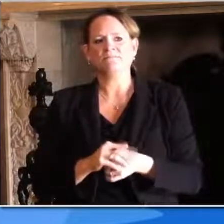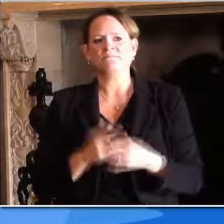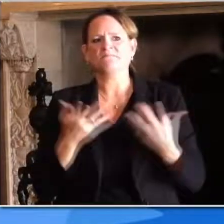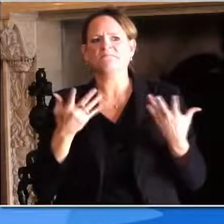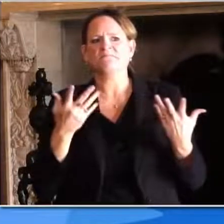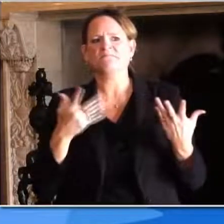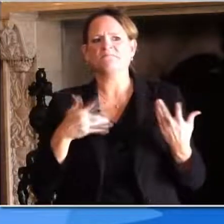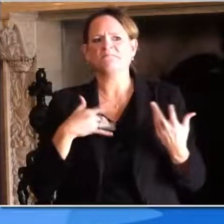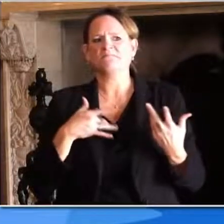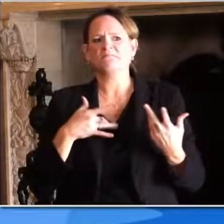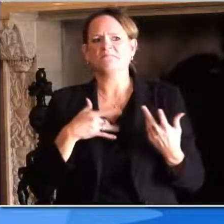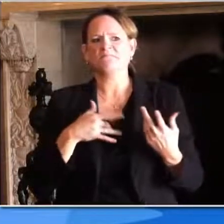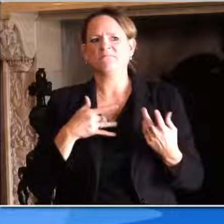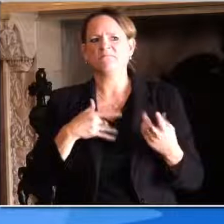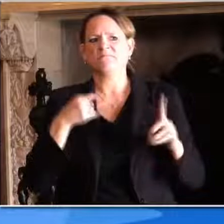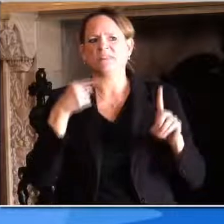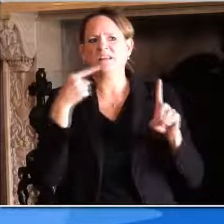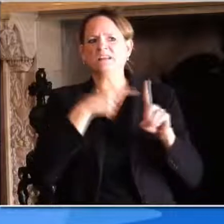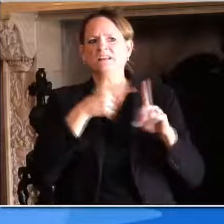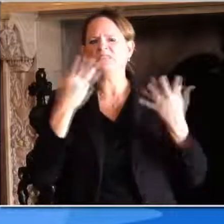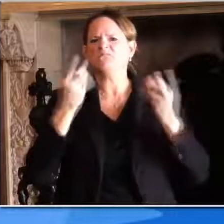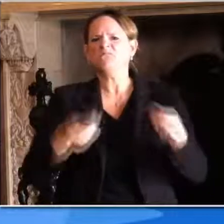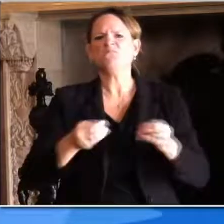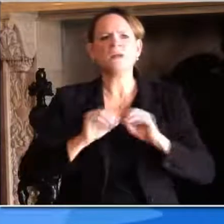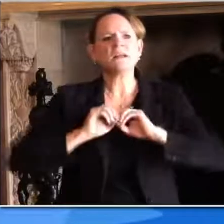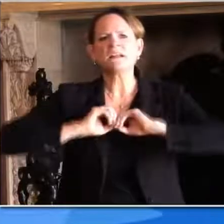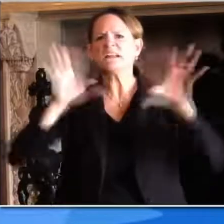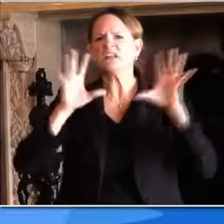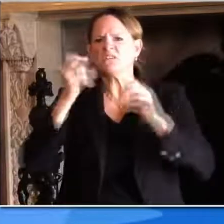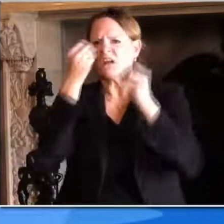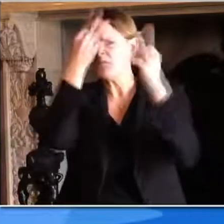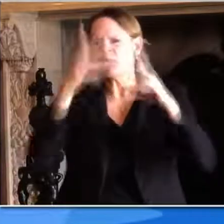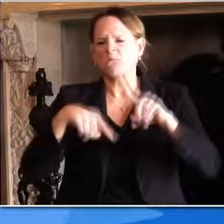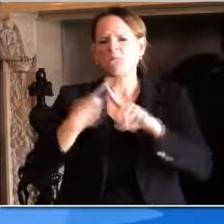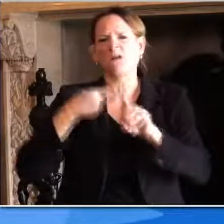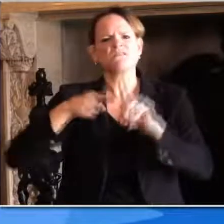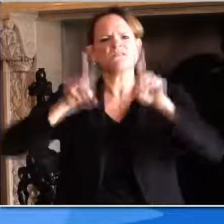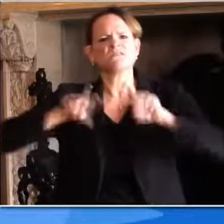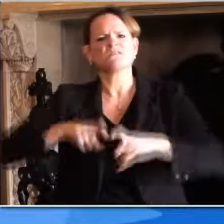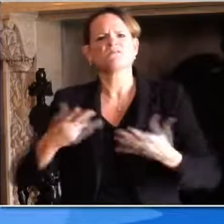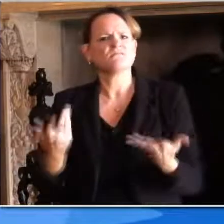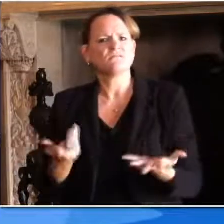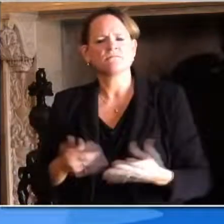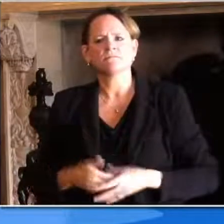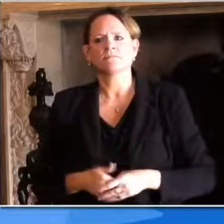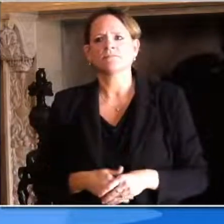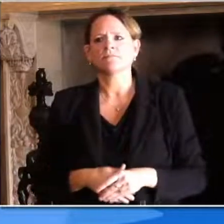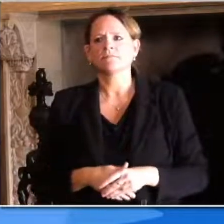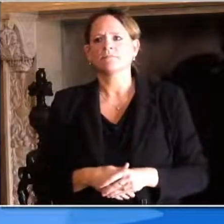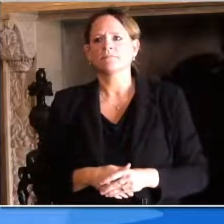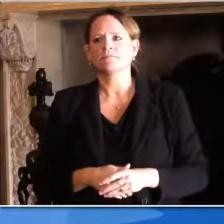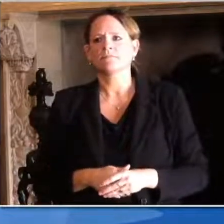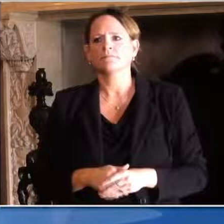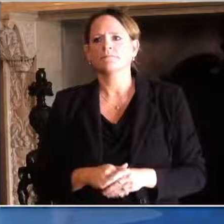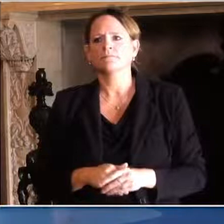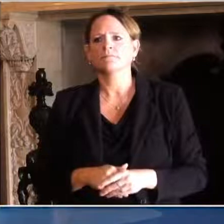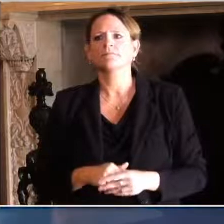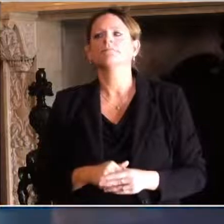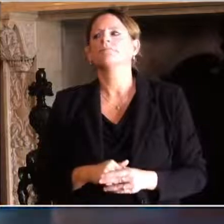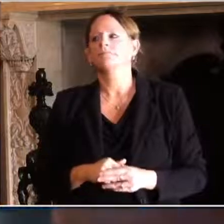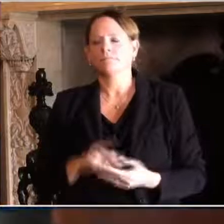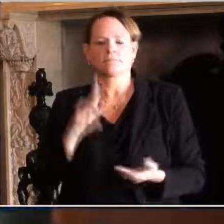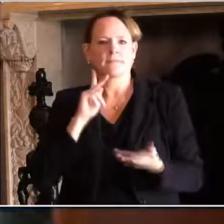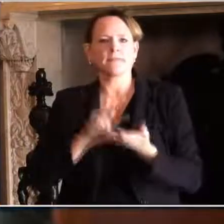to COVID-19 testing in the state of Wisconsin? I appreciate the question. I think this speaks to a couple of